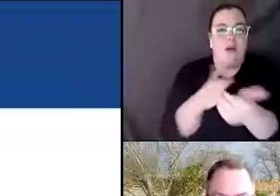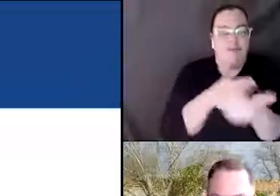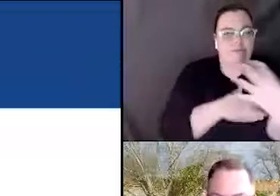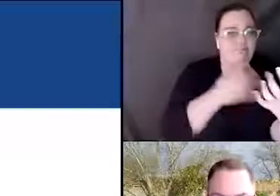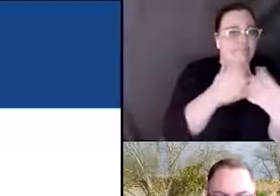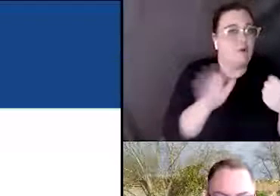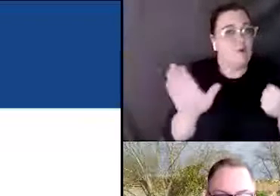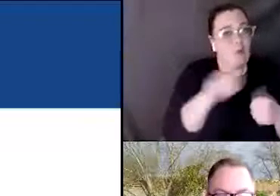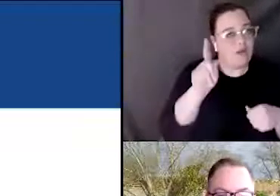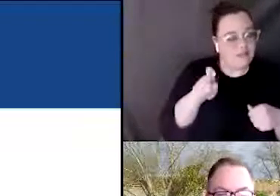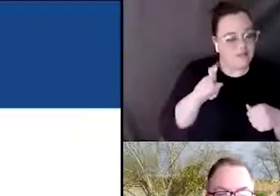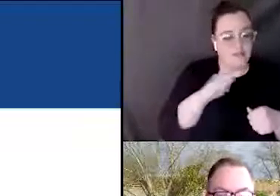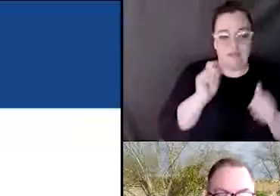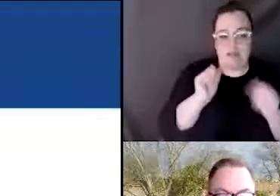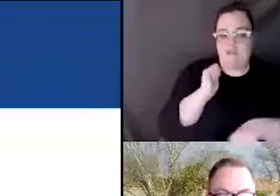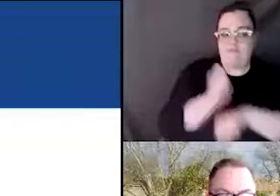do on any day of the year.